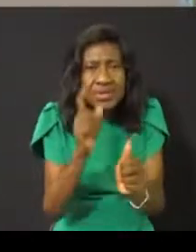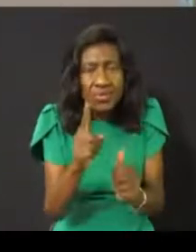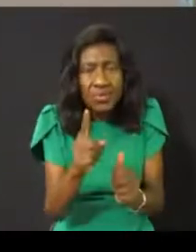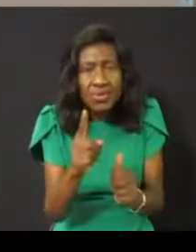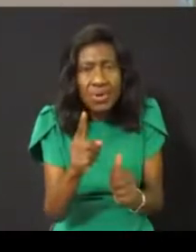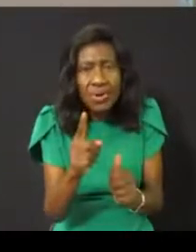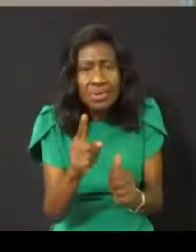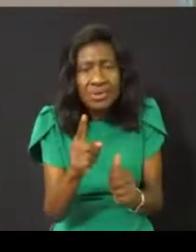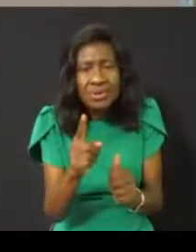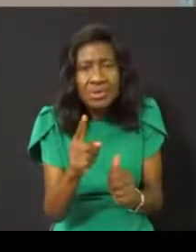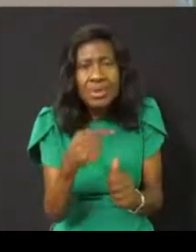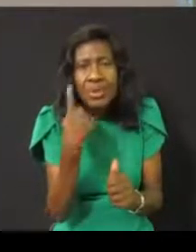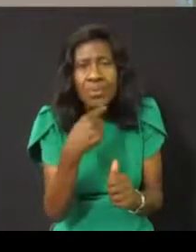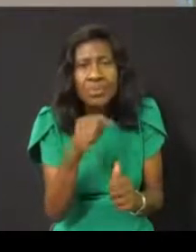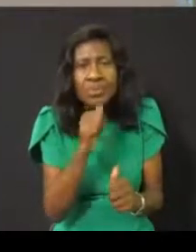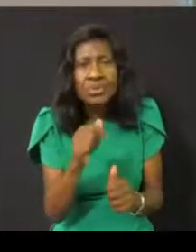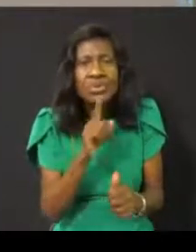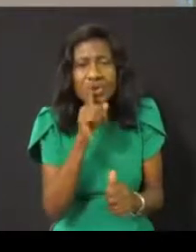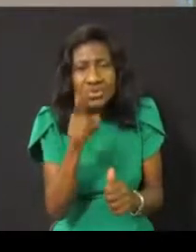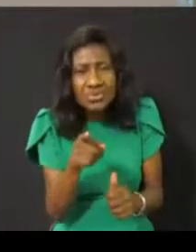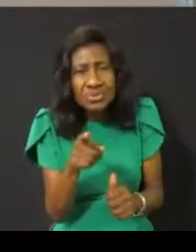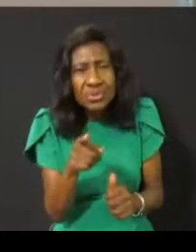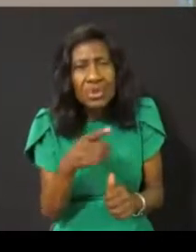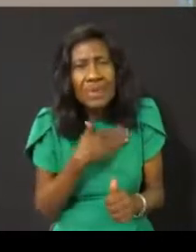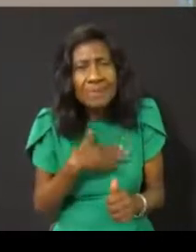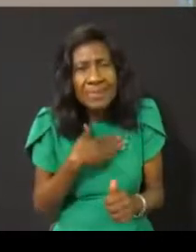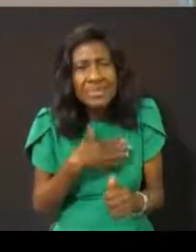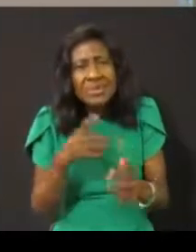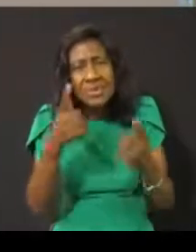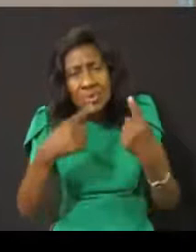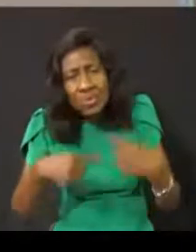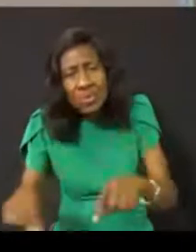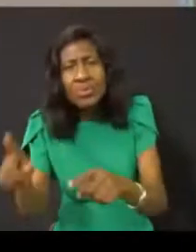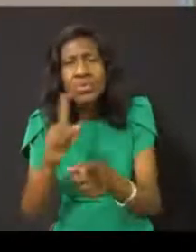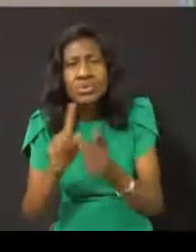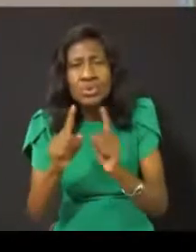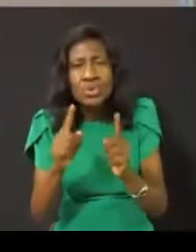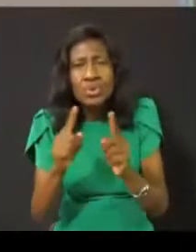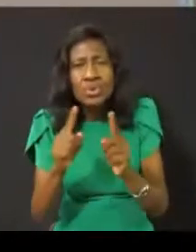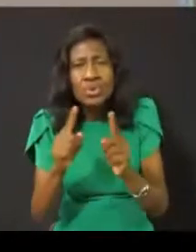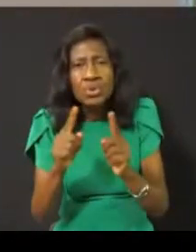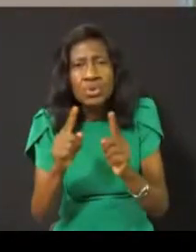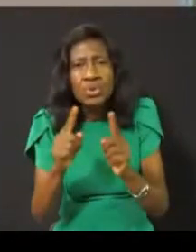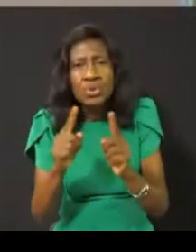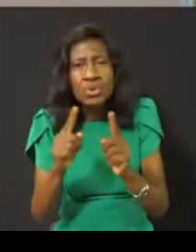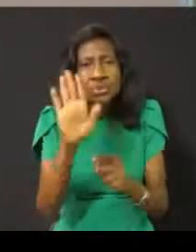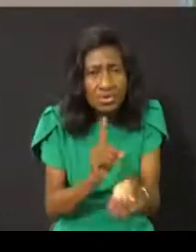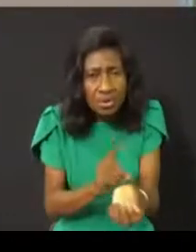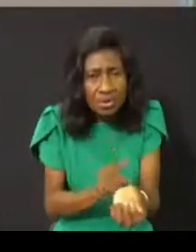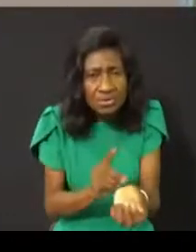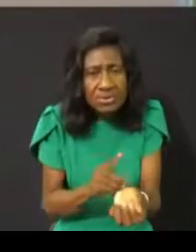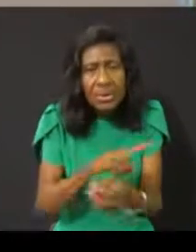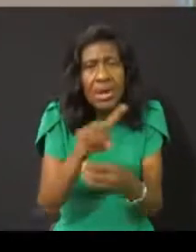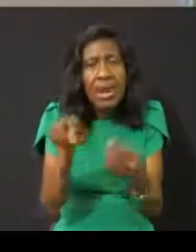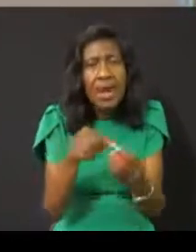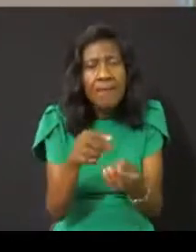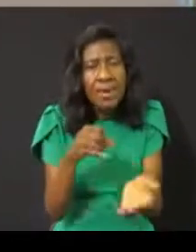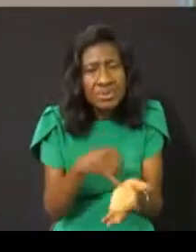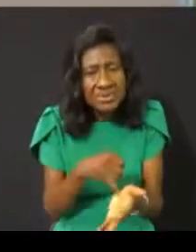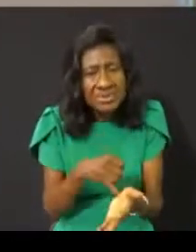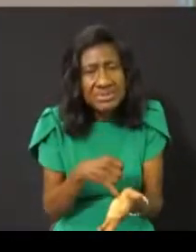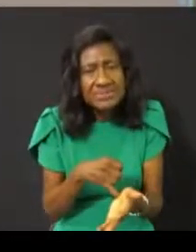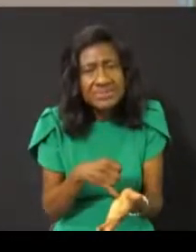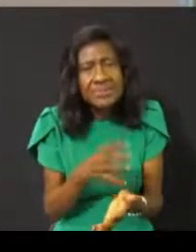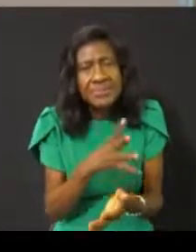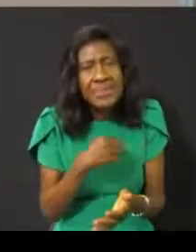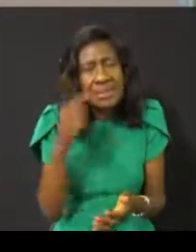the vaccine to please go ahead and talk to your trusted healthcare provider about the risk and benefits of your personal situation